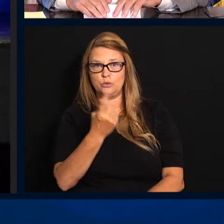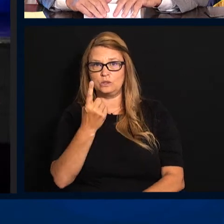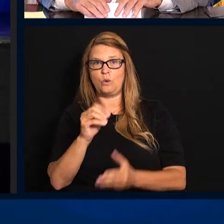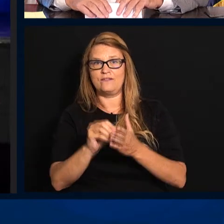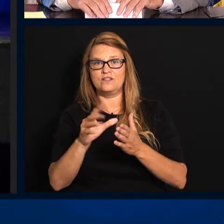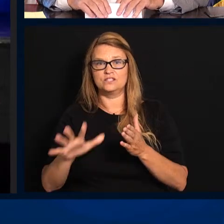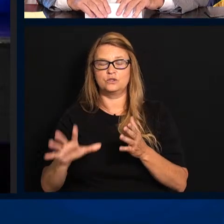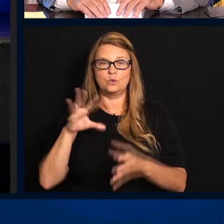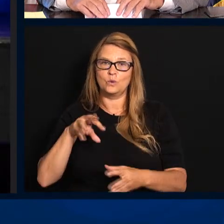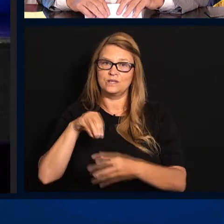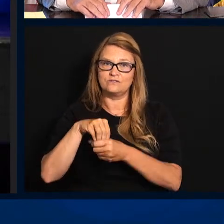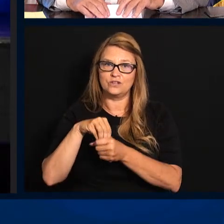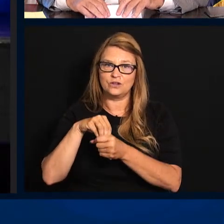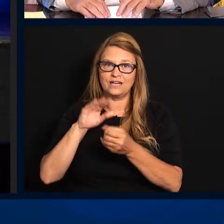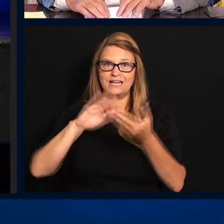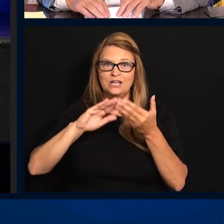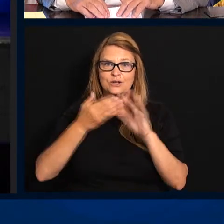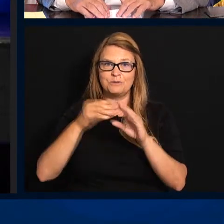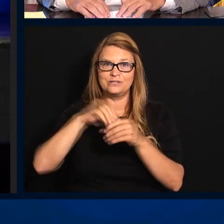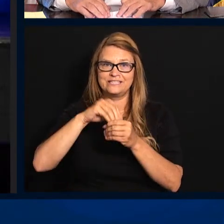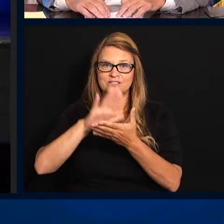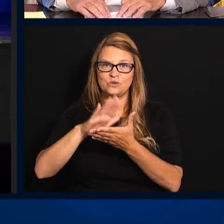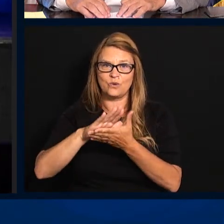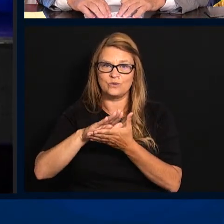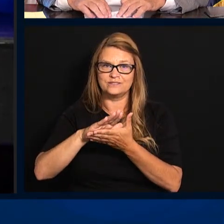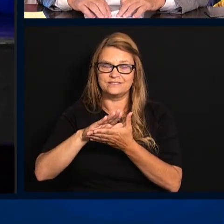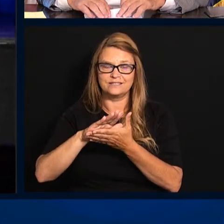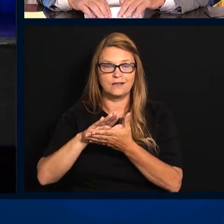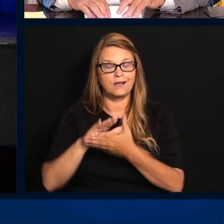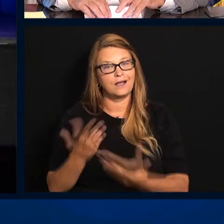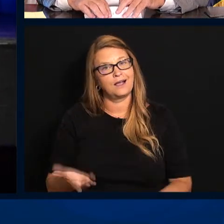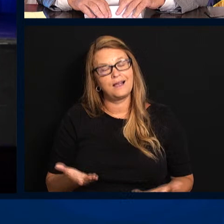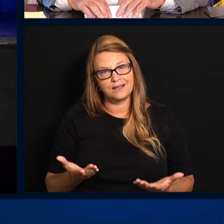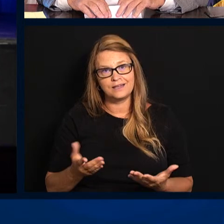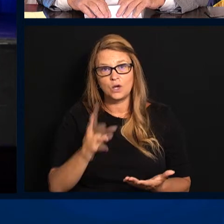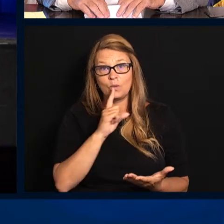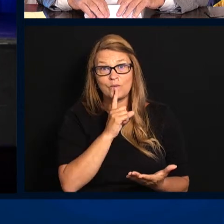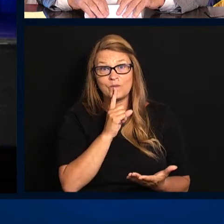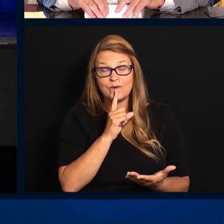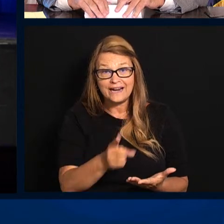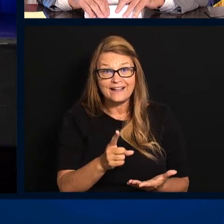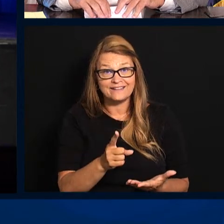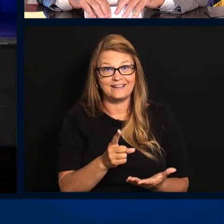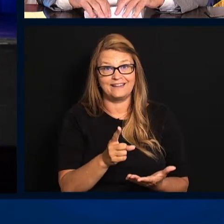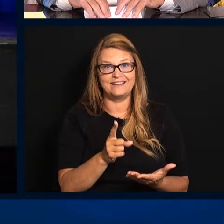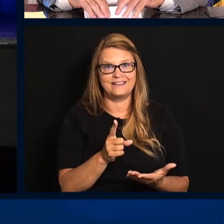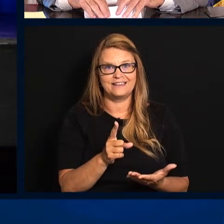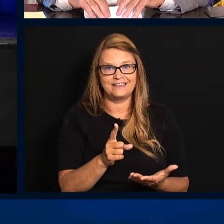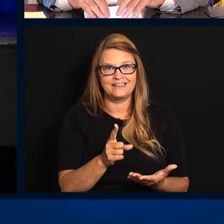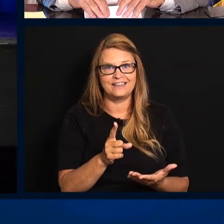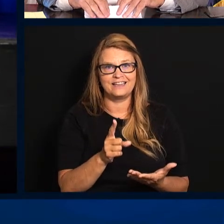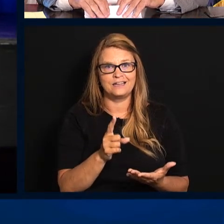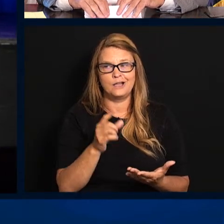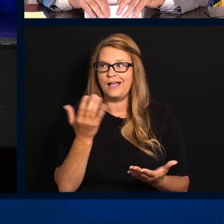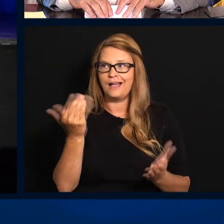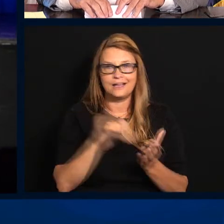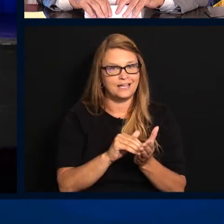that was involved in communities and schools. I mean, really and truly. A kid,